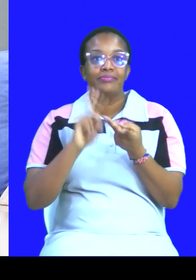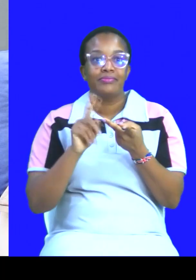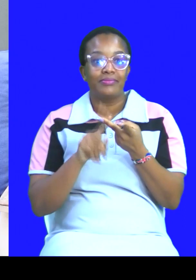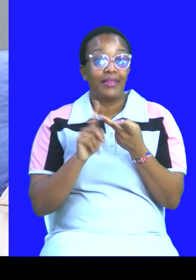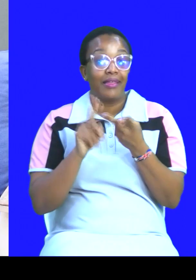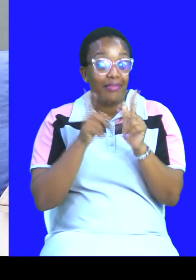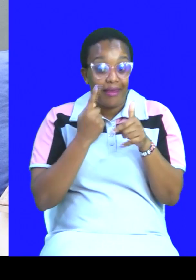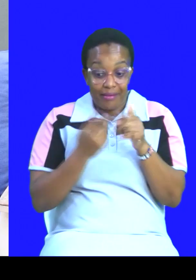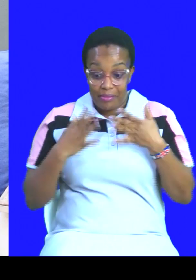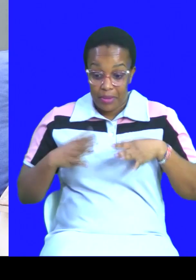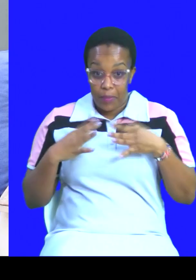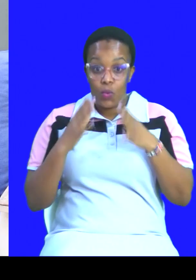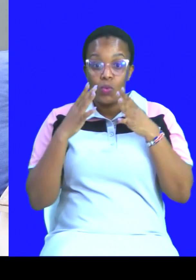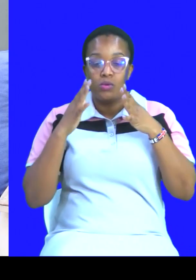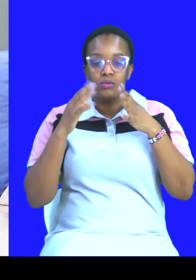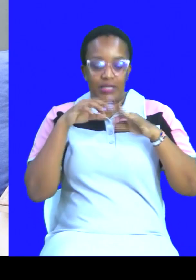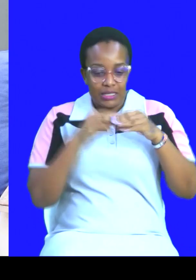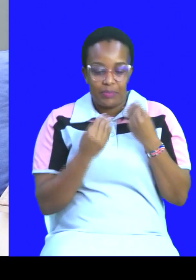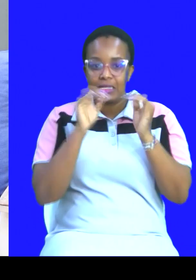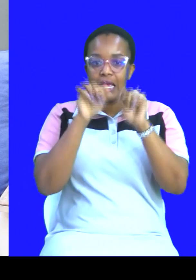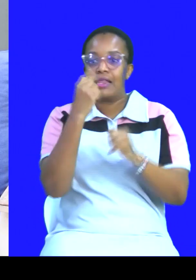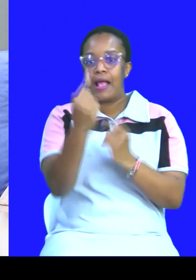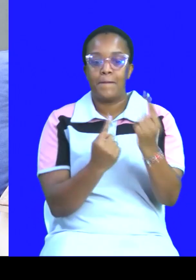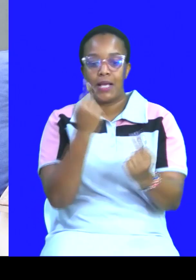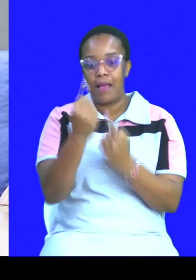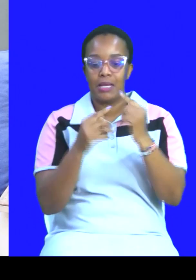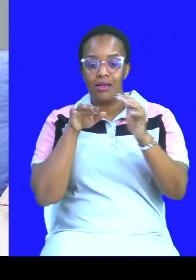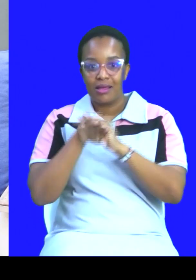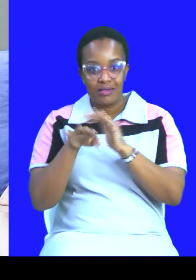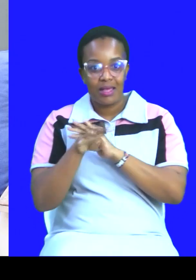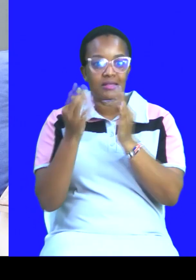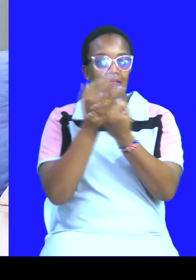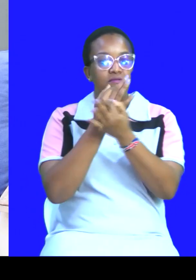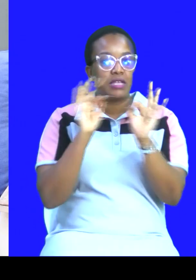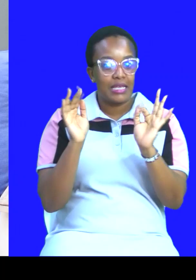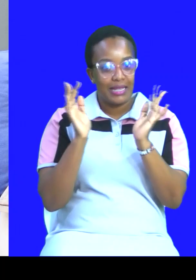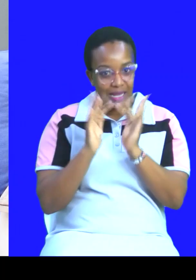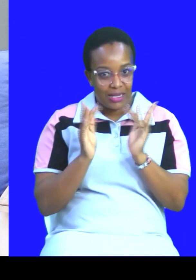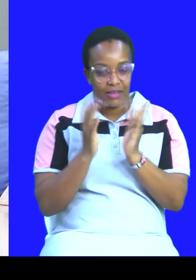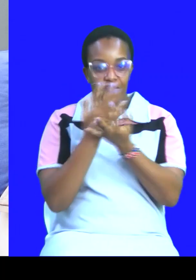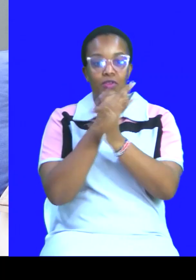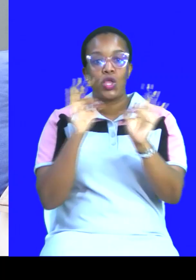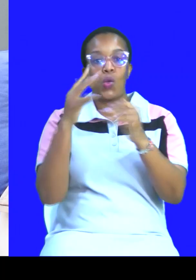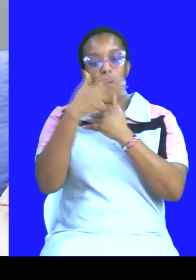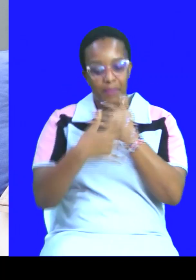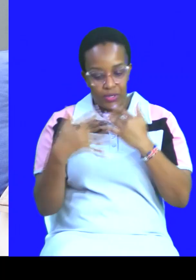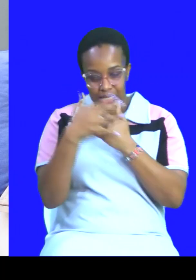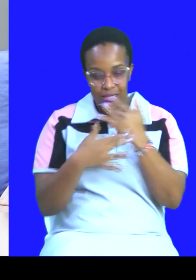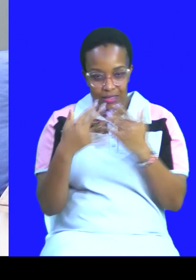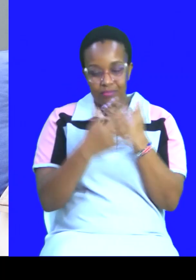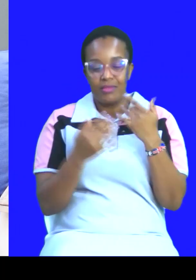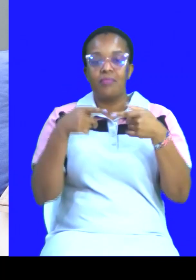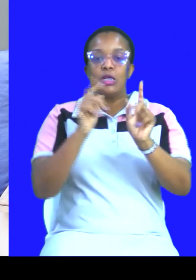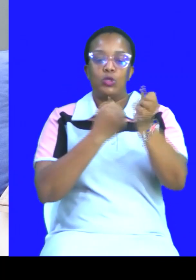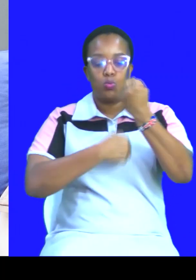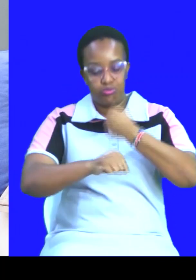persons with disabilities would get to access free internet, free computers and all that, so that they can do their own things,